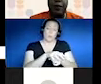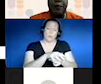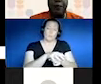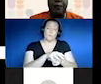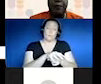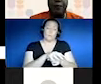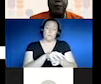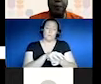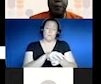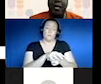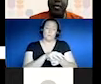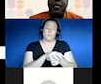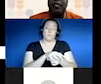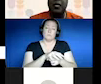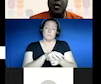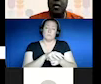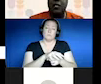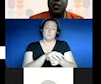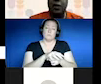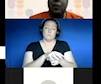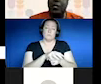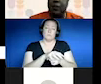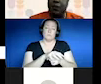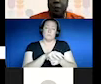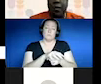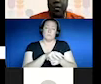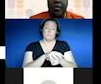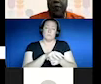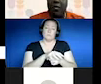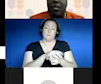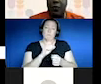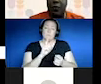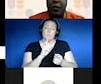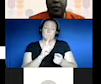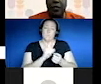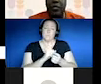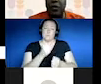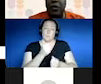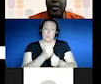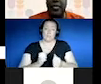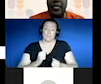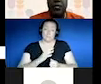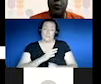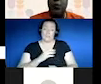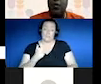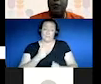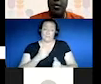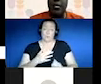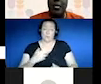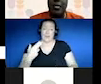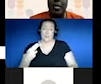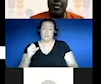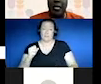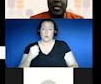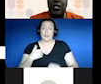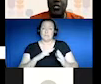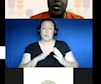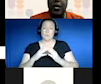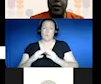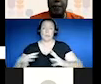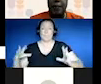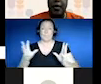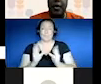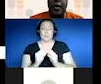and meetings. So every staff member at South Wings Healthy Start has a community meeting that they